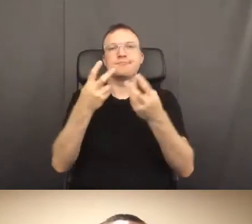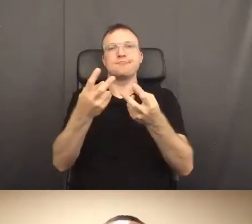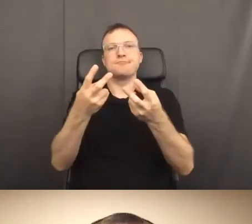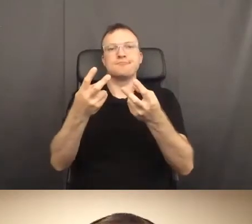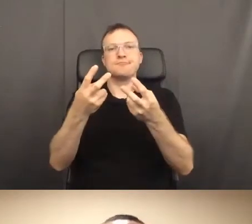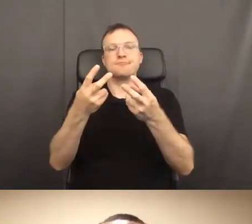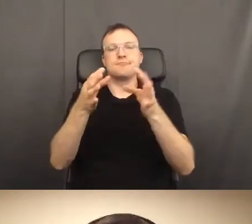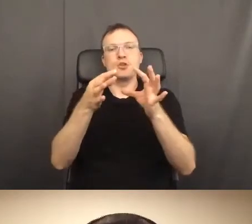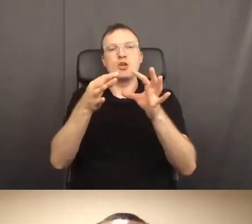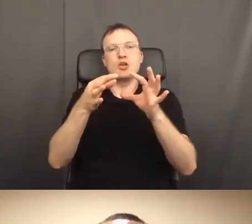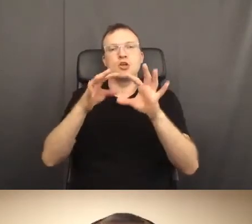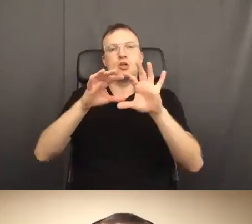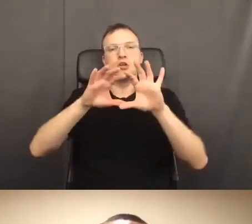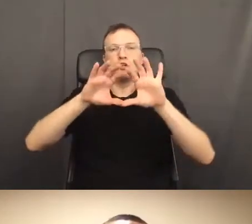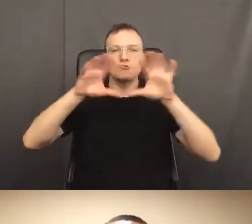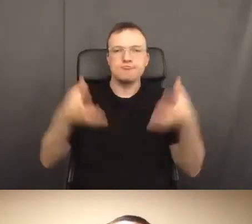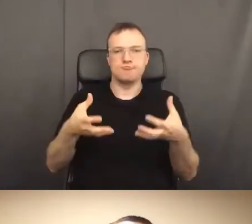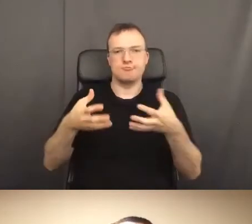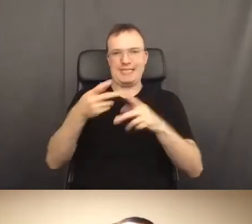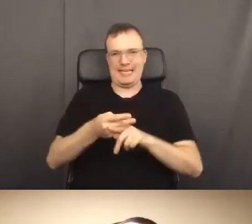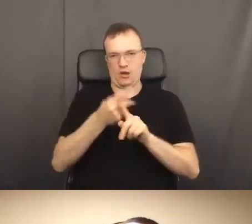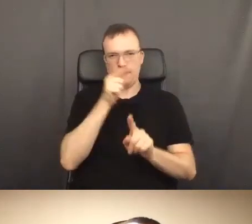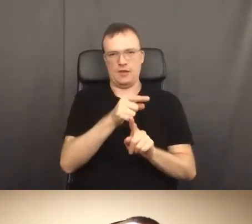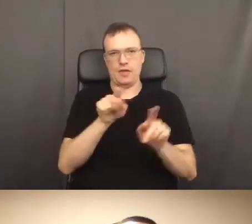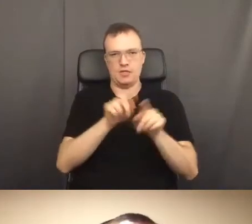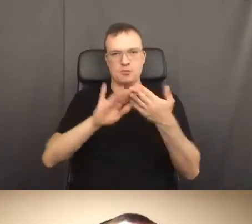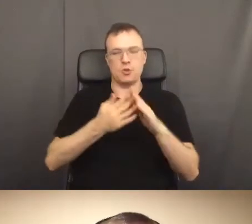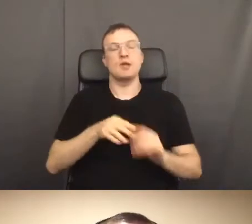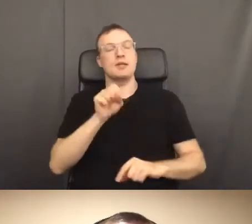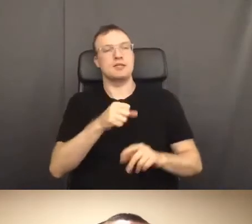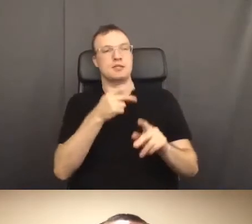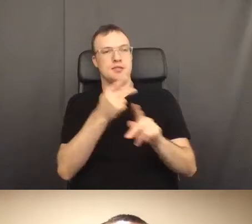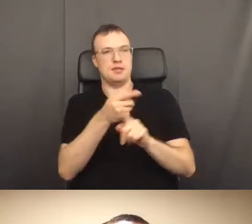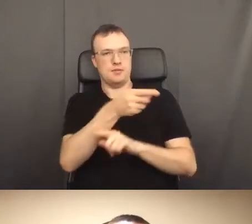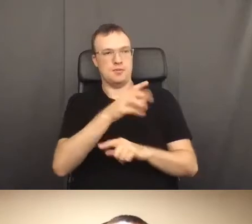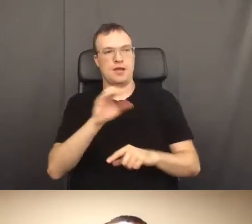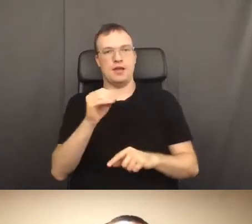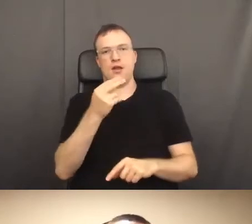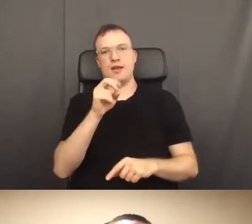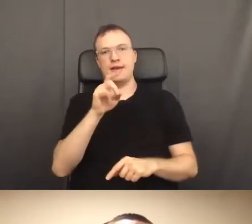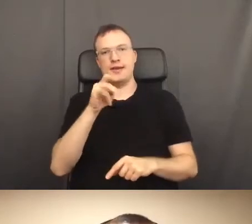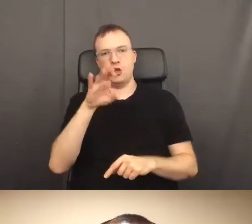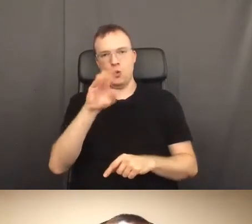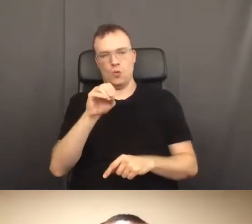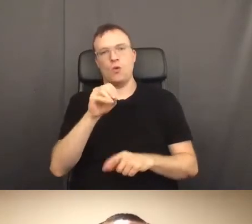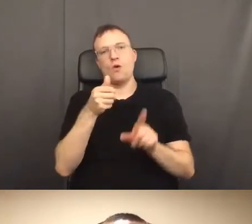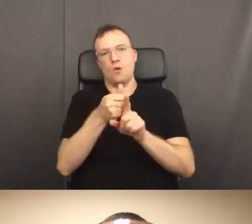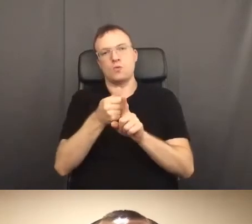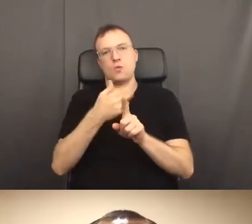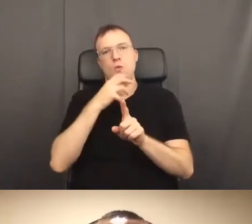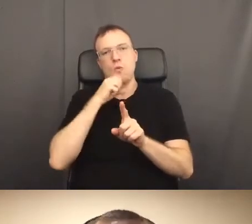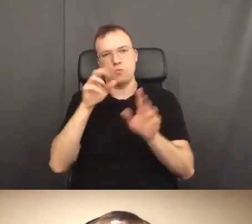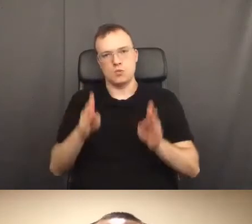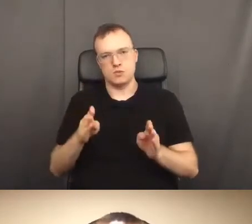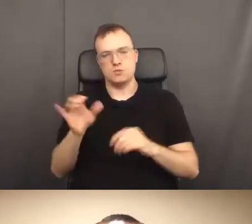taking care of him as a community. Yeah, taking care of him and then taking care of Hideko too, because Hideko is also an elder woman.